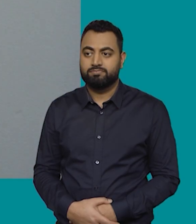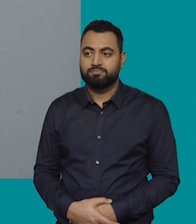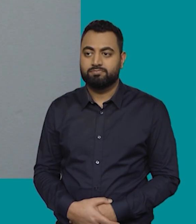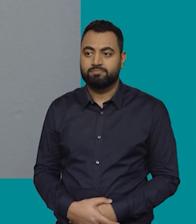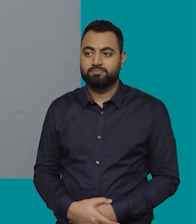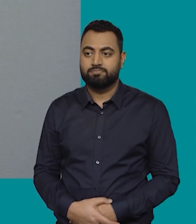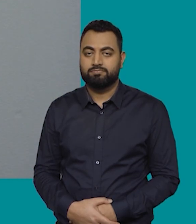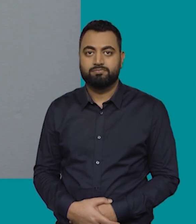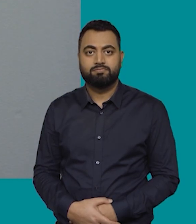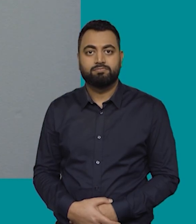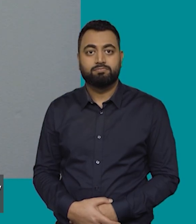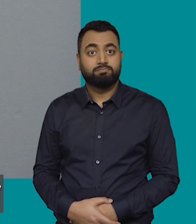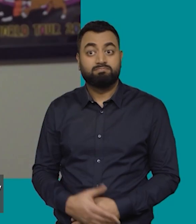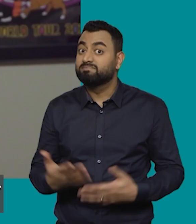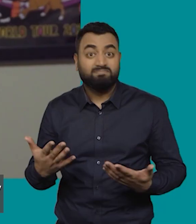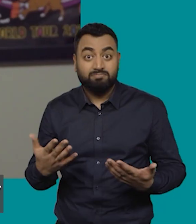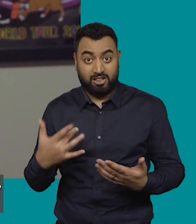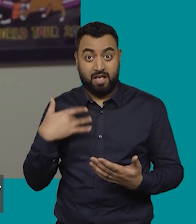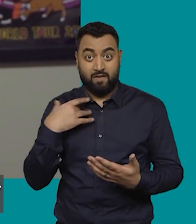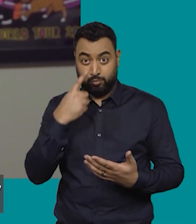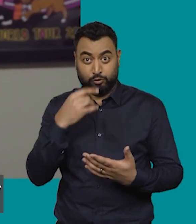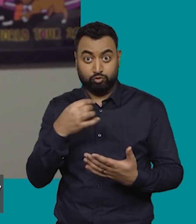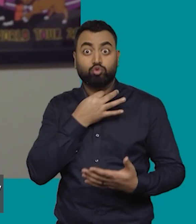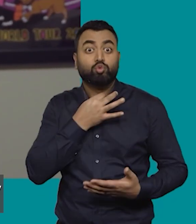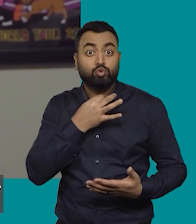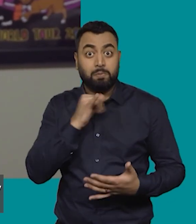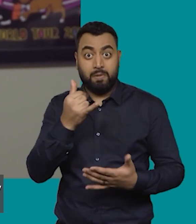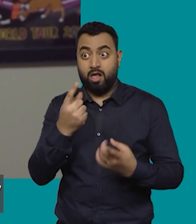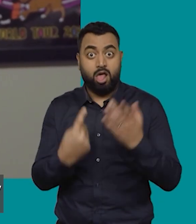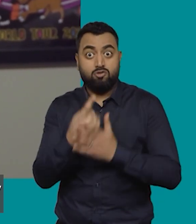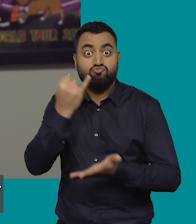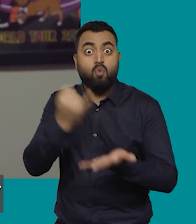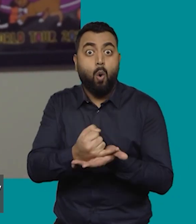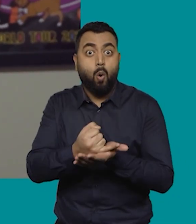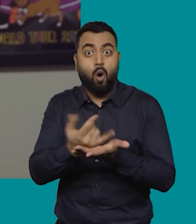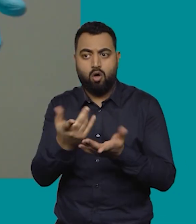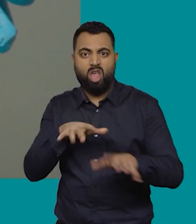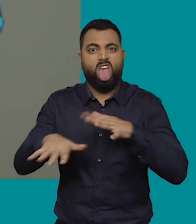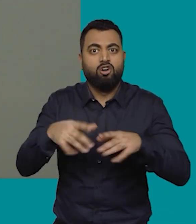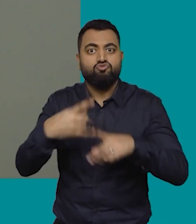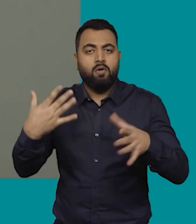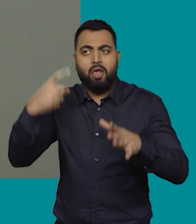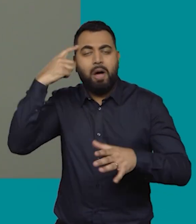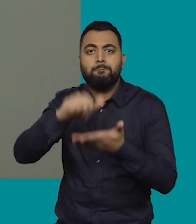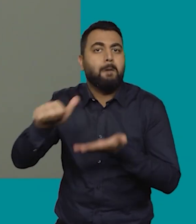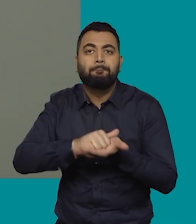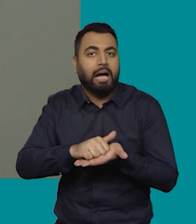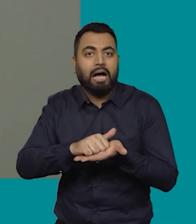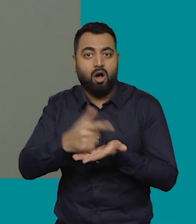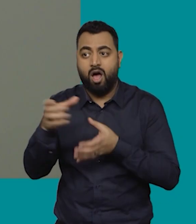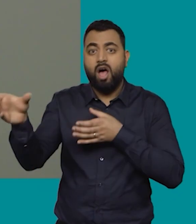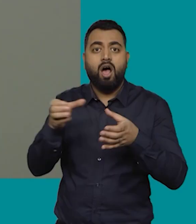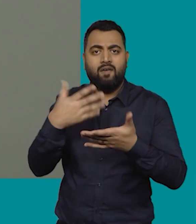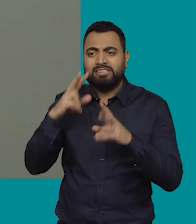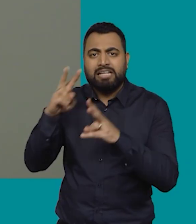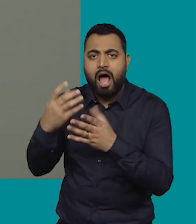It can be life-threatening if something's done in the wrong way, or corners are cut, or you haven't properly judged if someone's either confident or competent